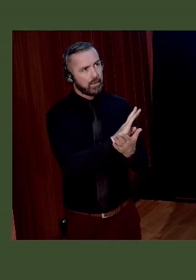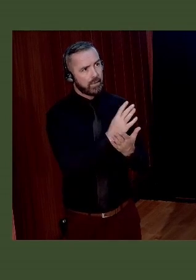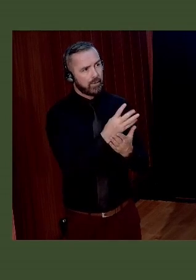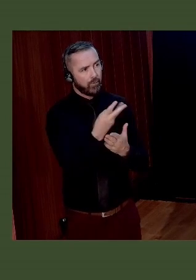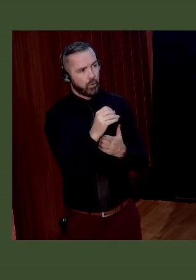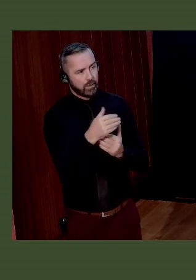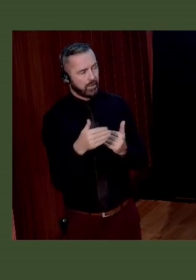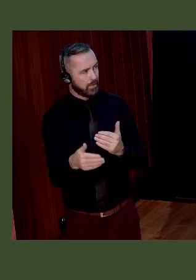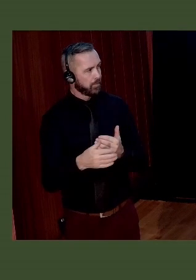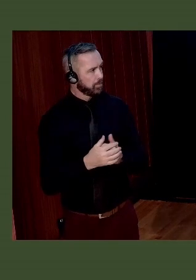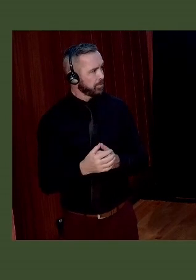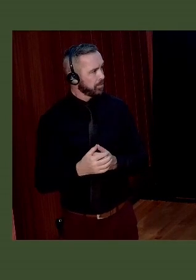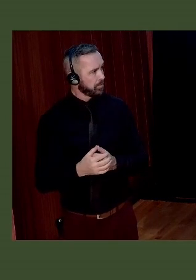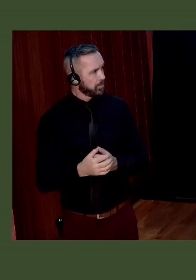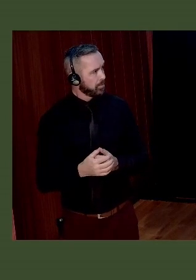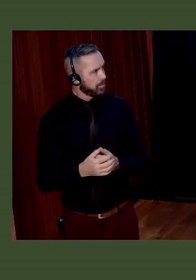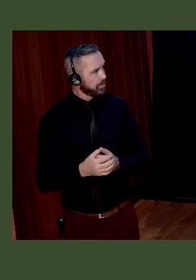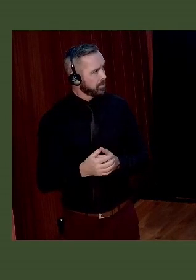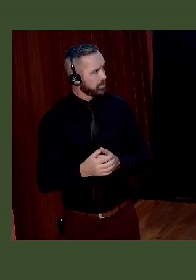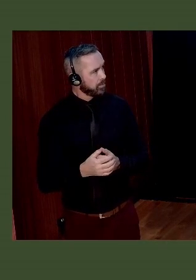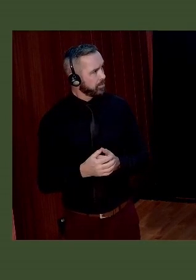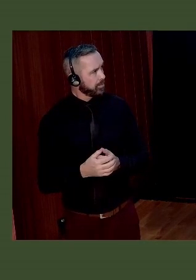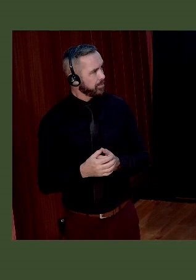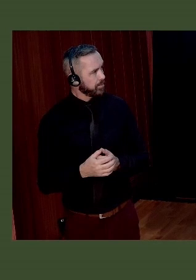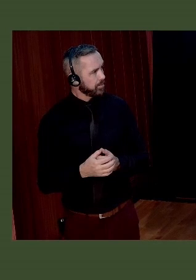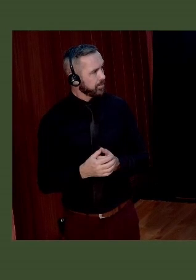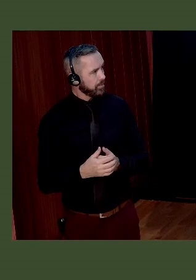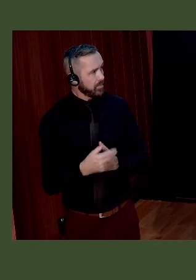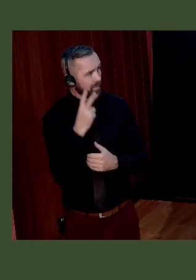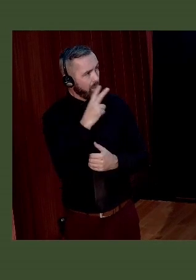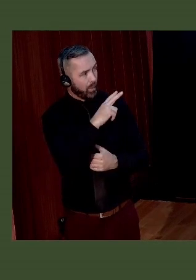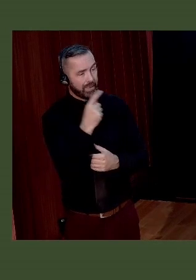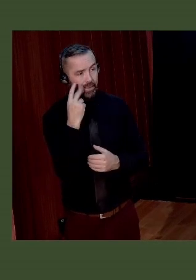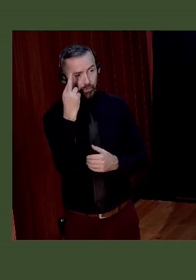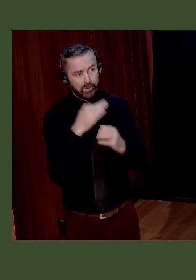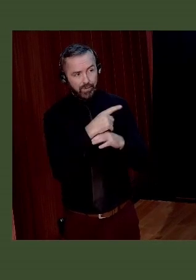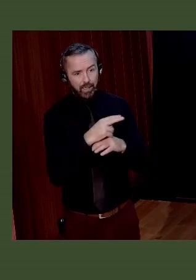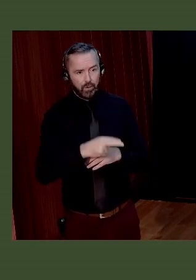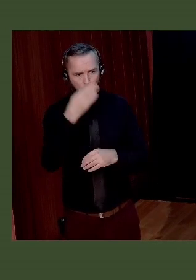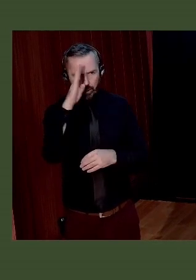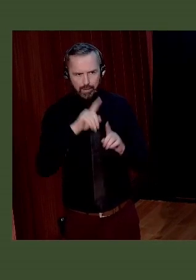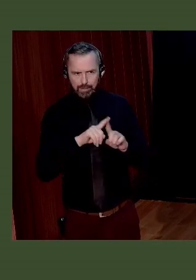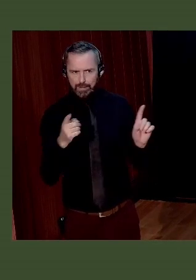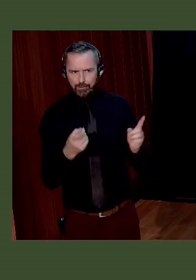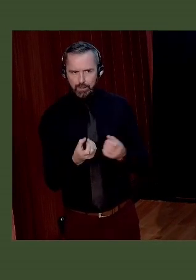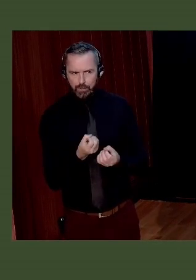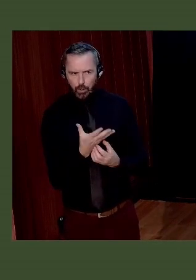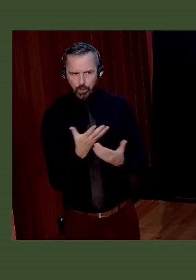between the 1940s. And we'll just look of the reason for that there. In Northern Ireland, it was a different story